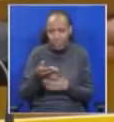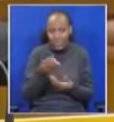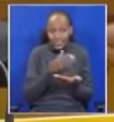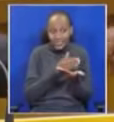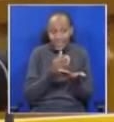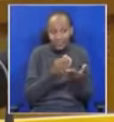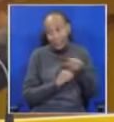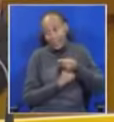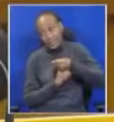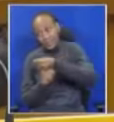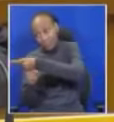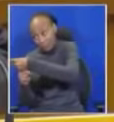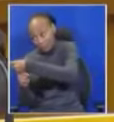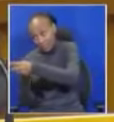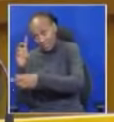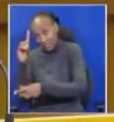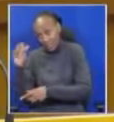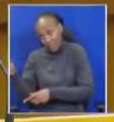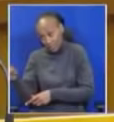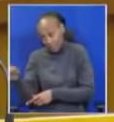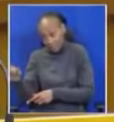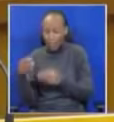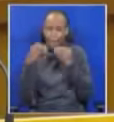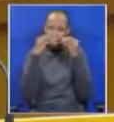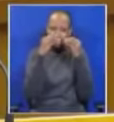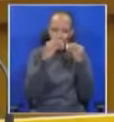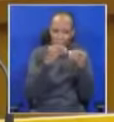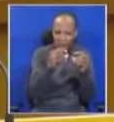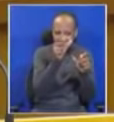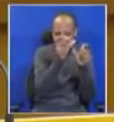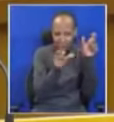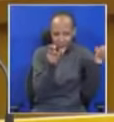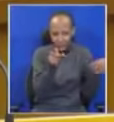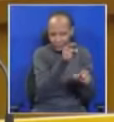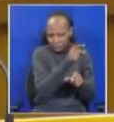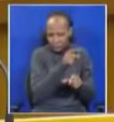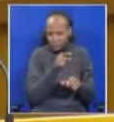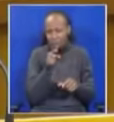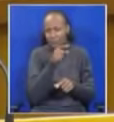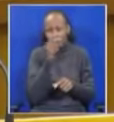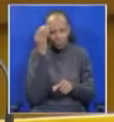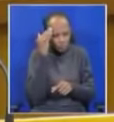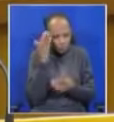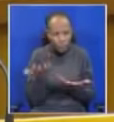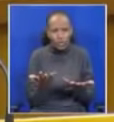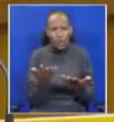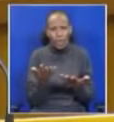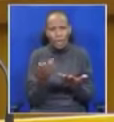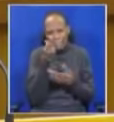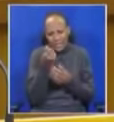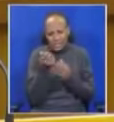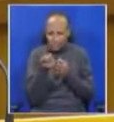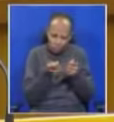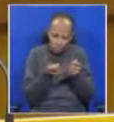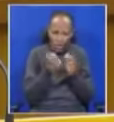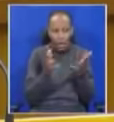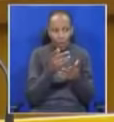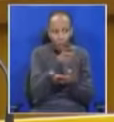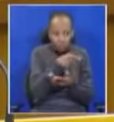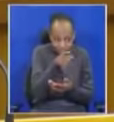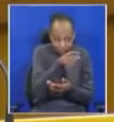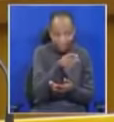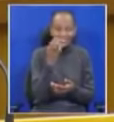party, the business people who are hard-nosed, focused on profit, finally